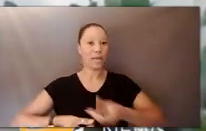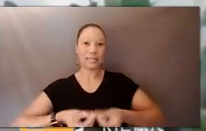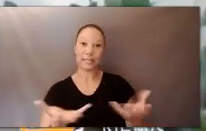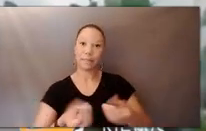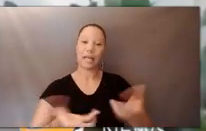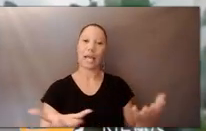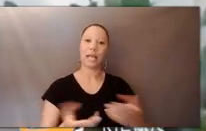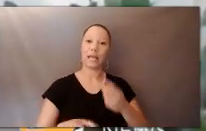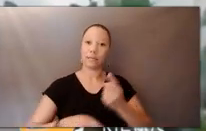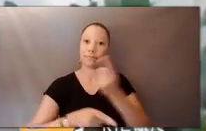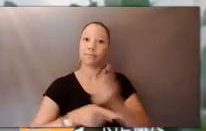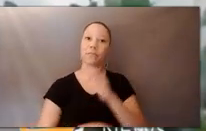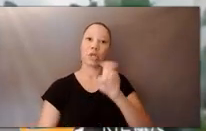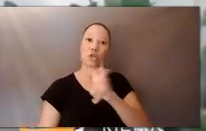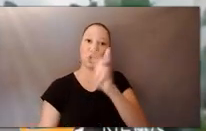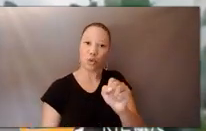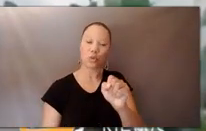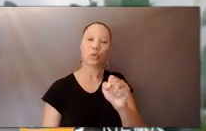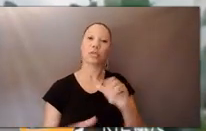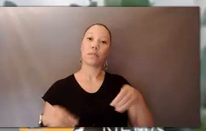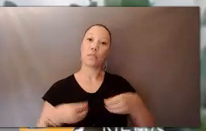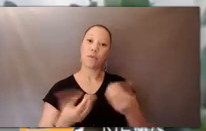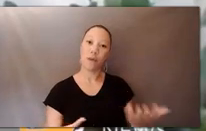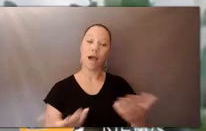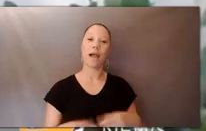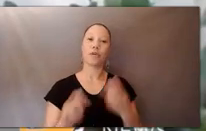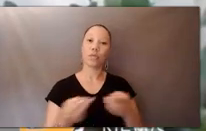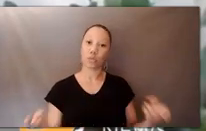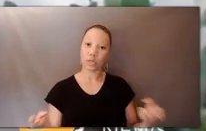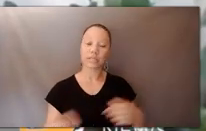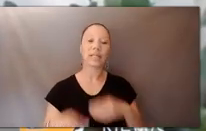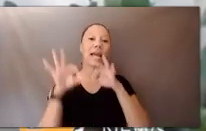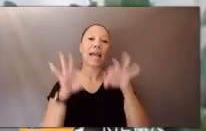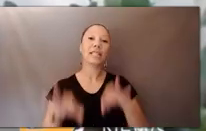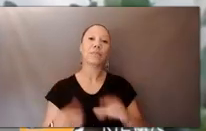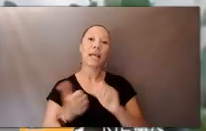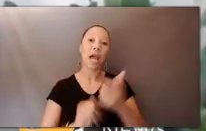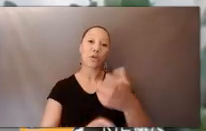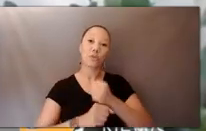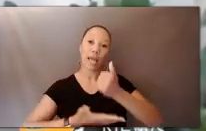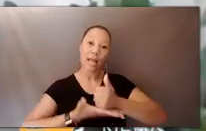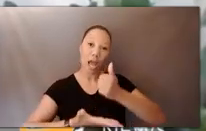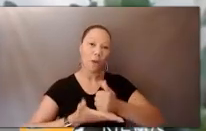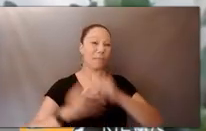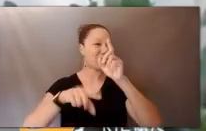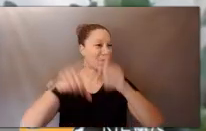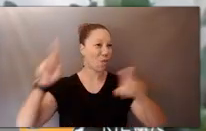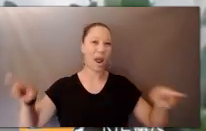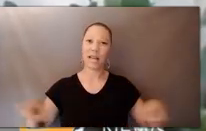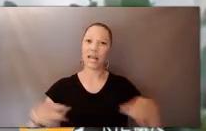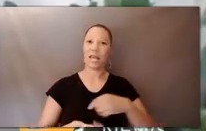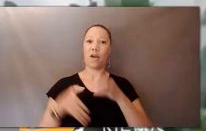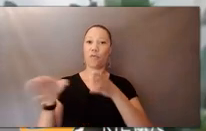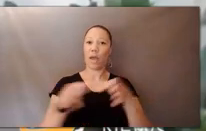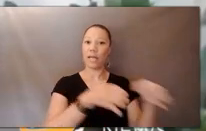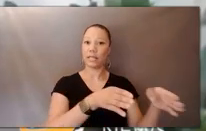that we're offering resources, that we are telling people how to get help and in what ways to get it in a variety of ways, and